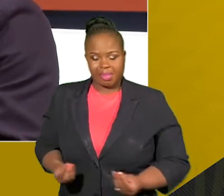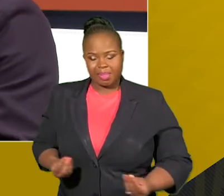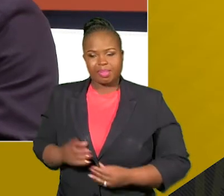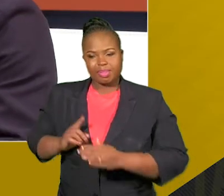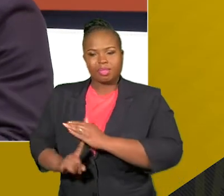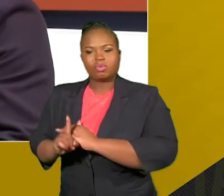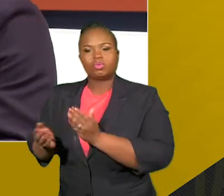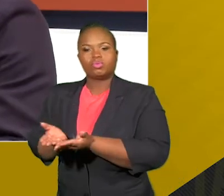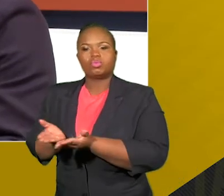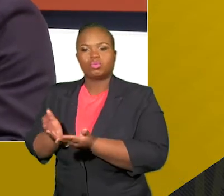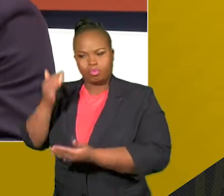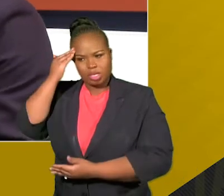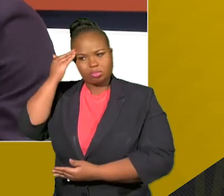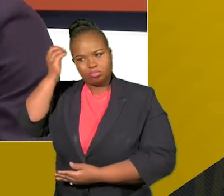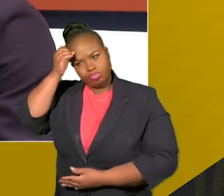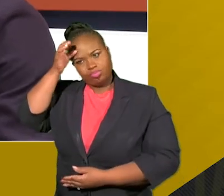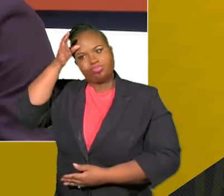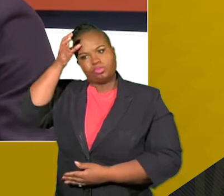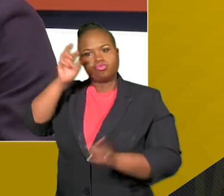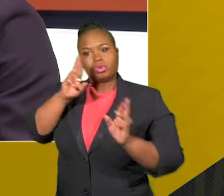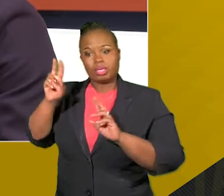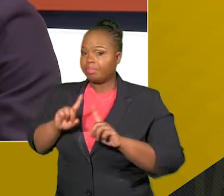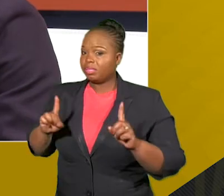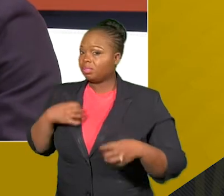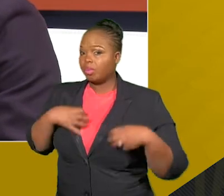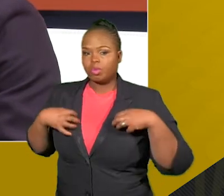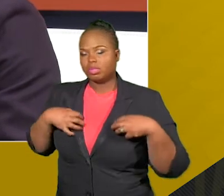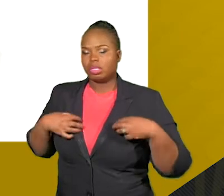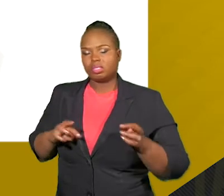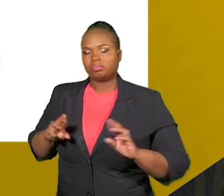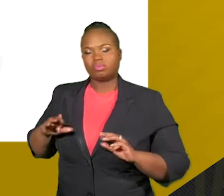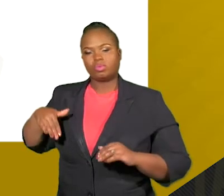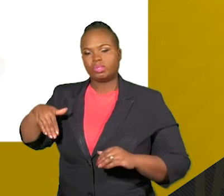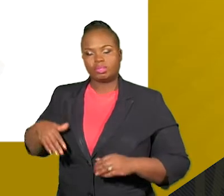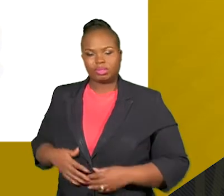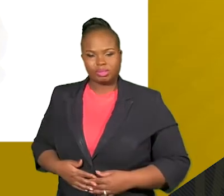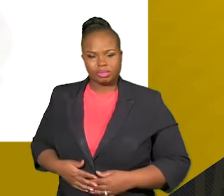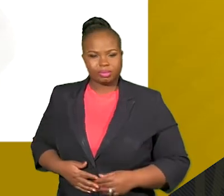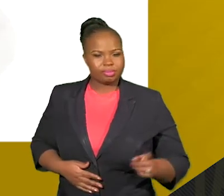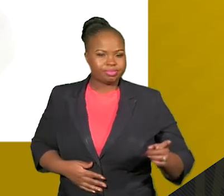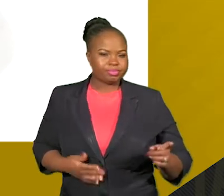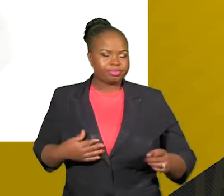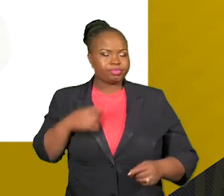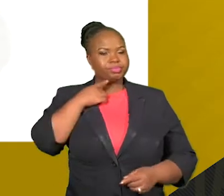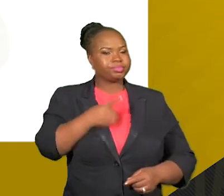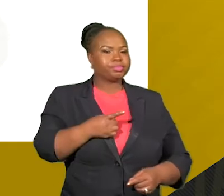and intellectually, yes, we're ready, but emotionally, we're not. But then, Komizulu, you say,